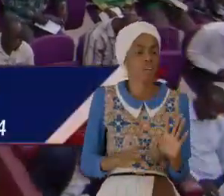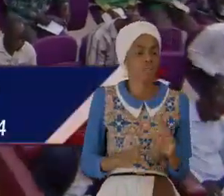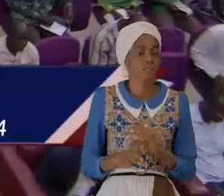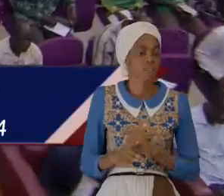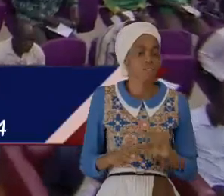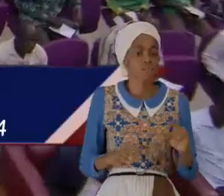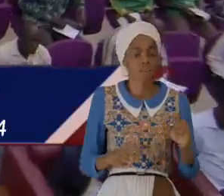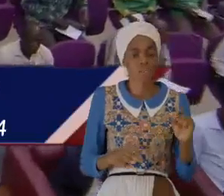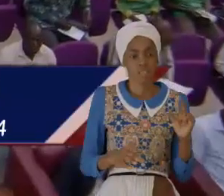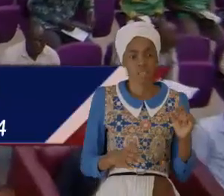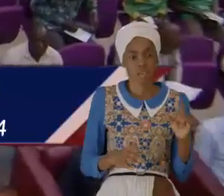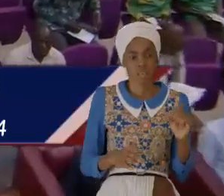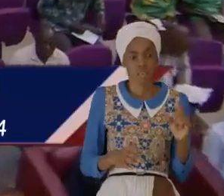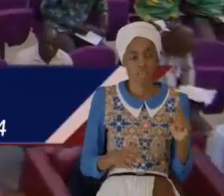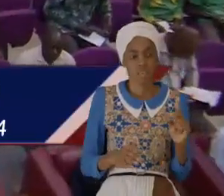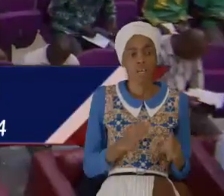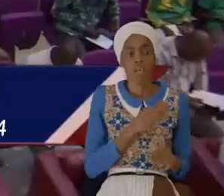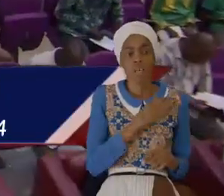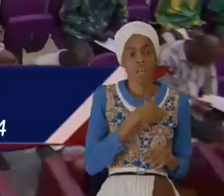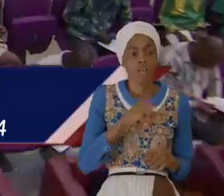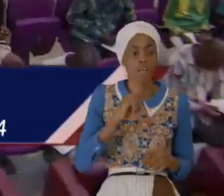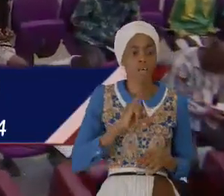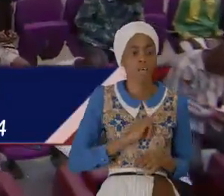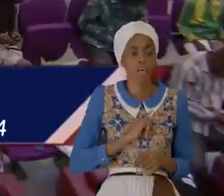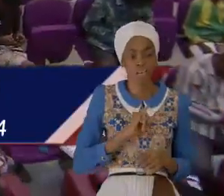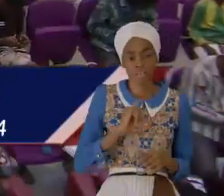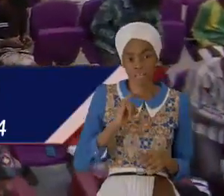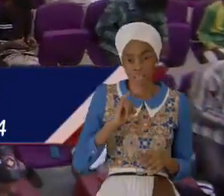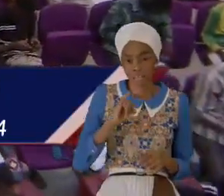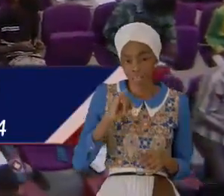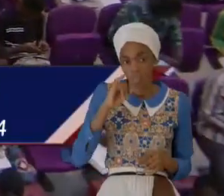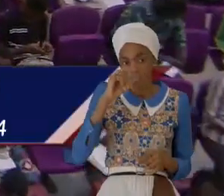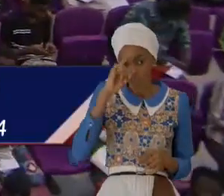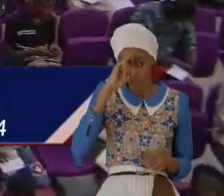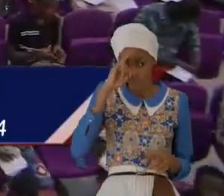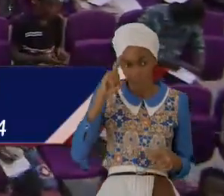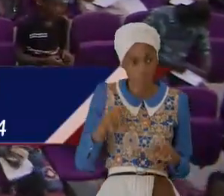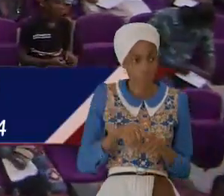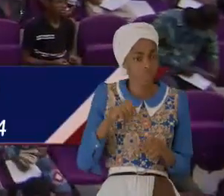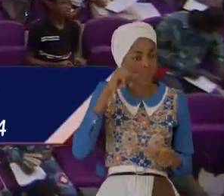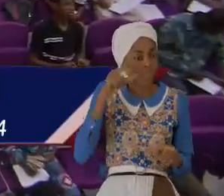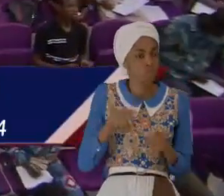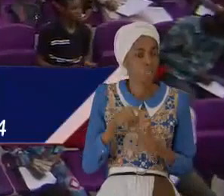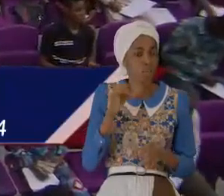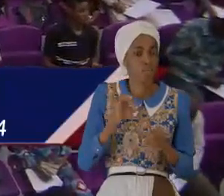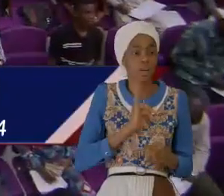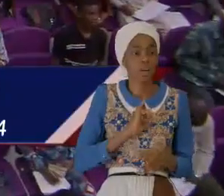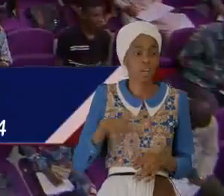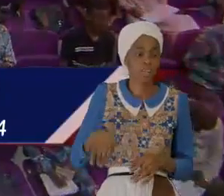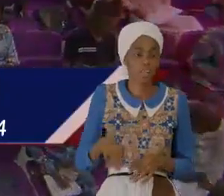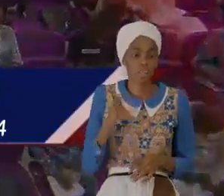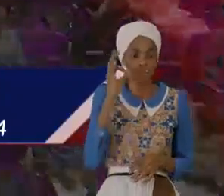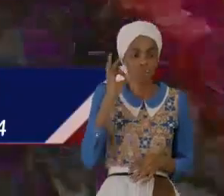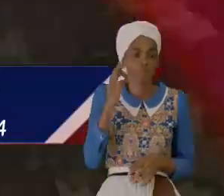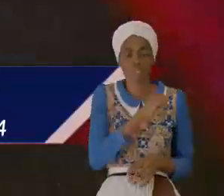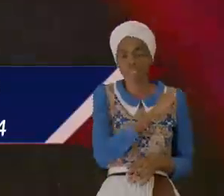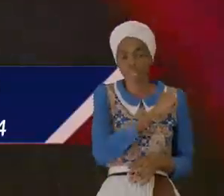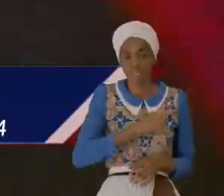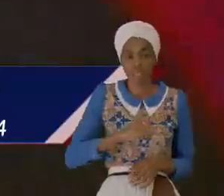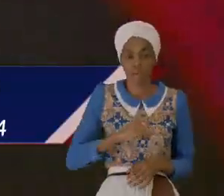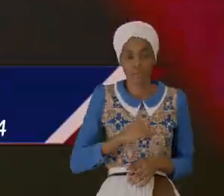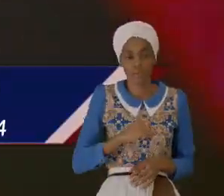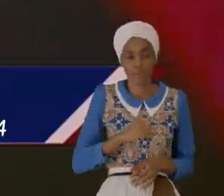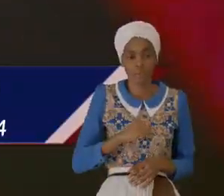verse 11, and I, brethren, if I yet preach